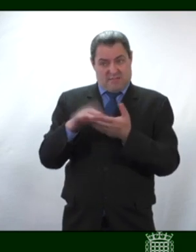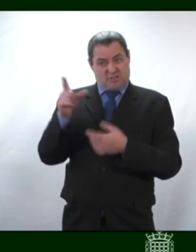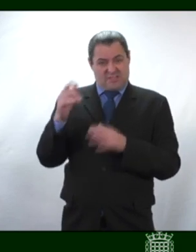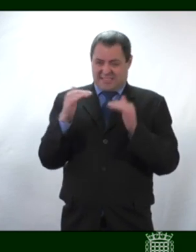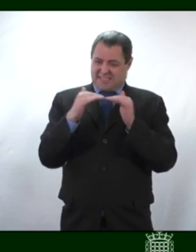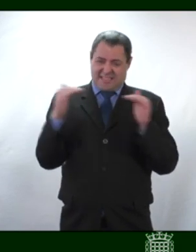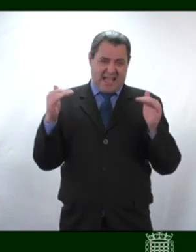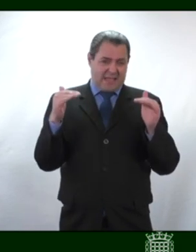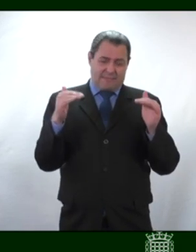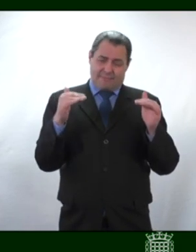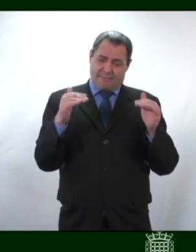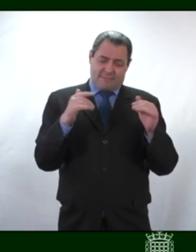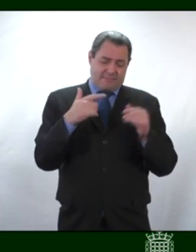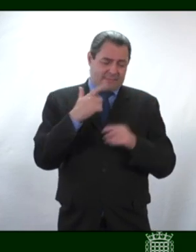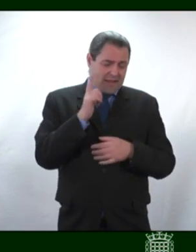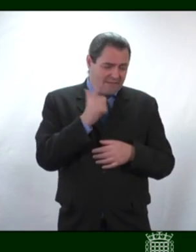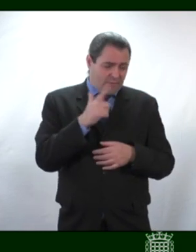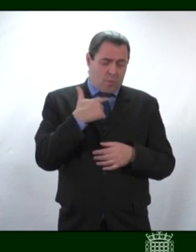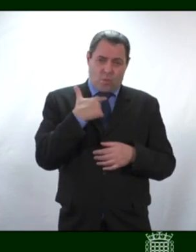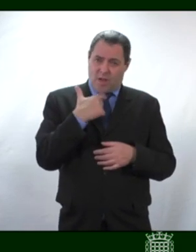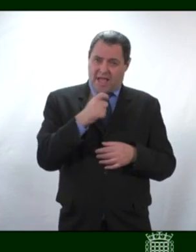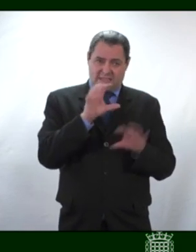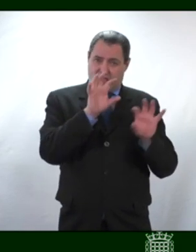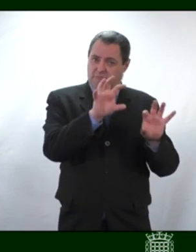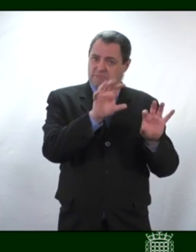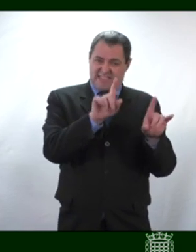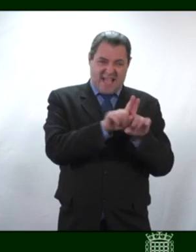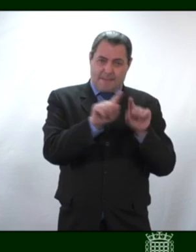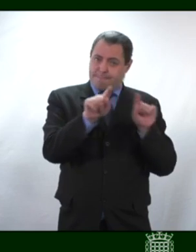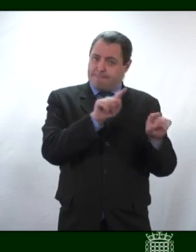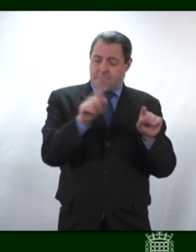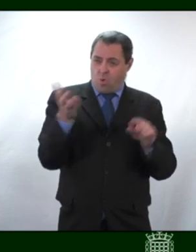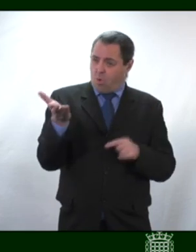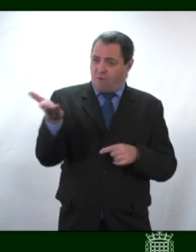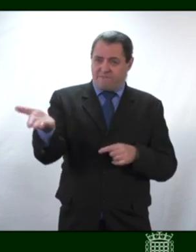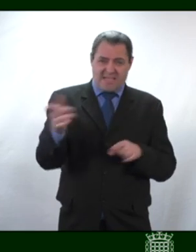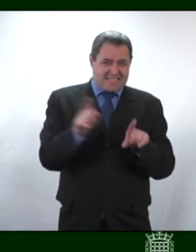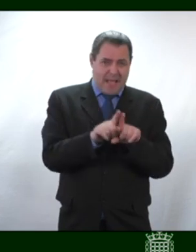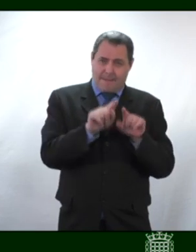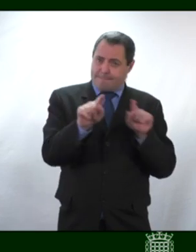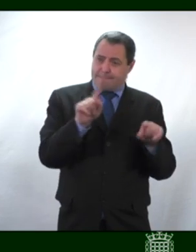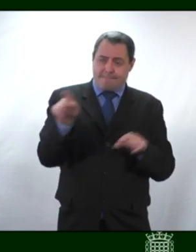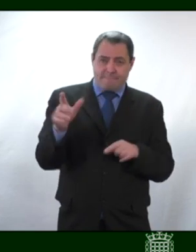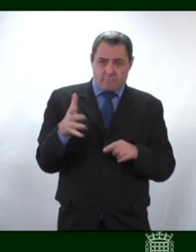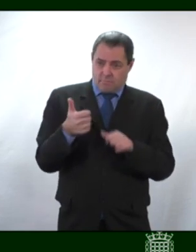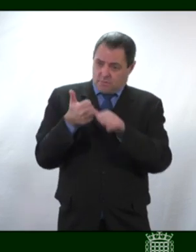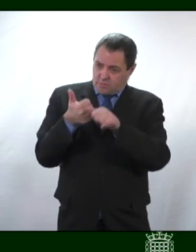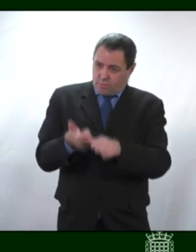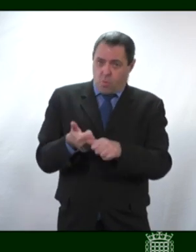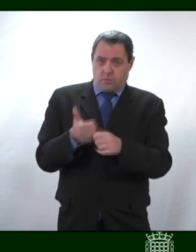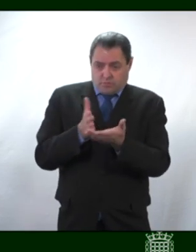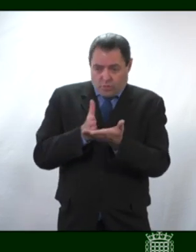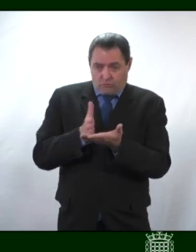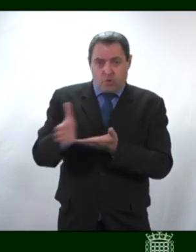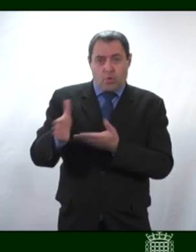as the amount that was agreed with the leadership of Liverpool and of Lancashire, and is the support there to help people through what